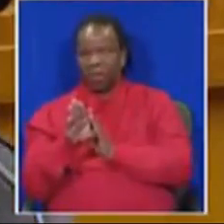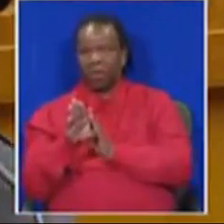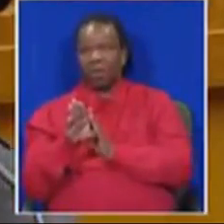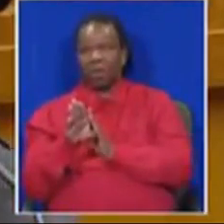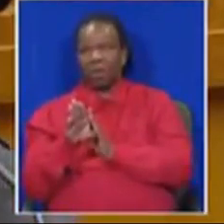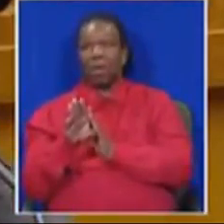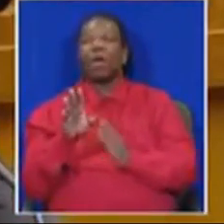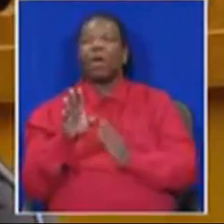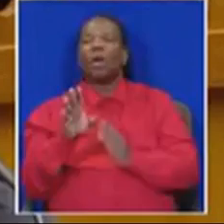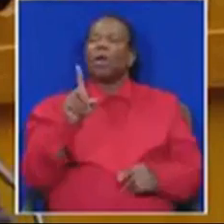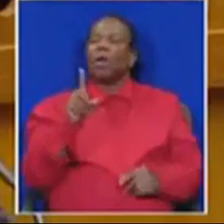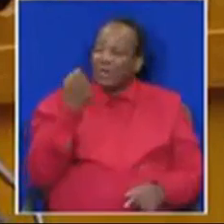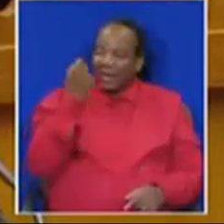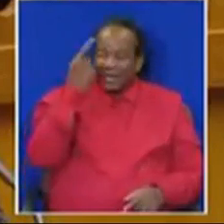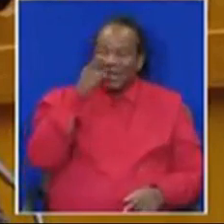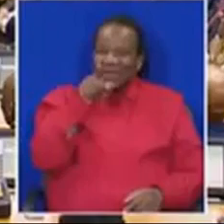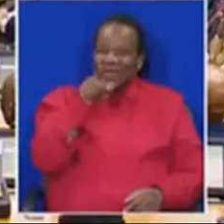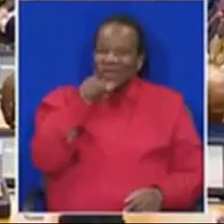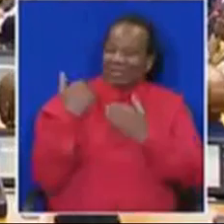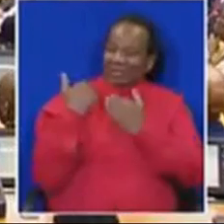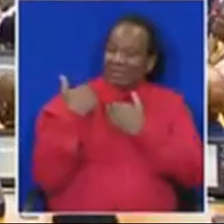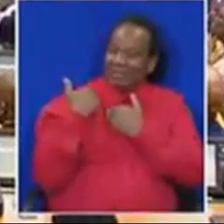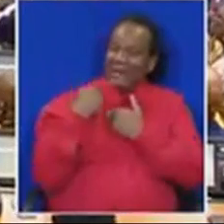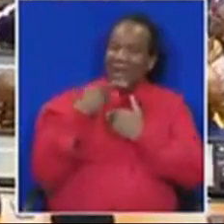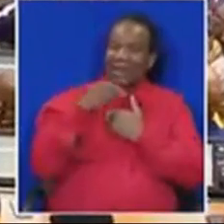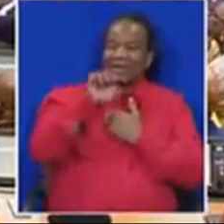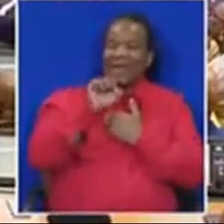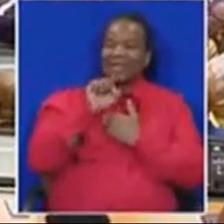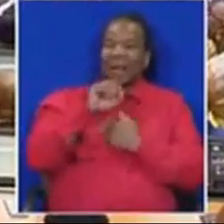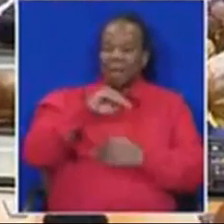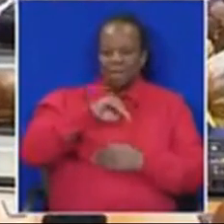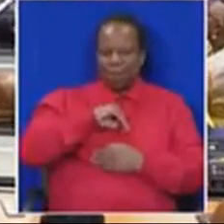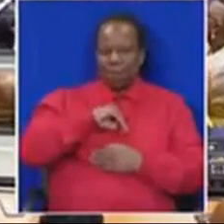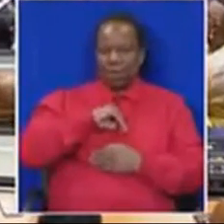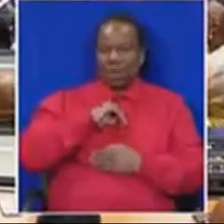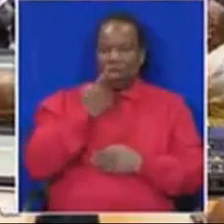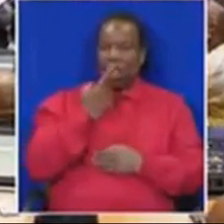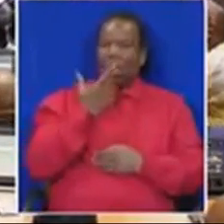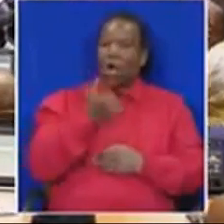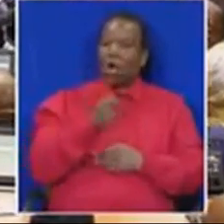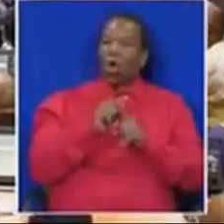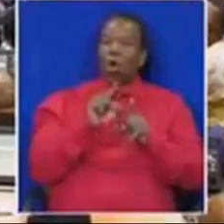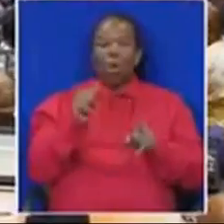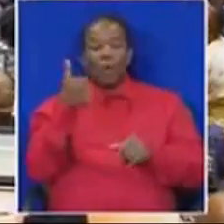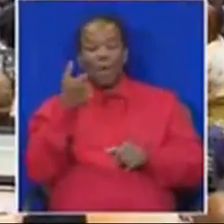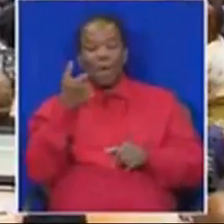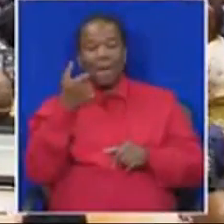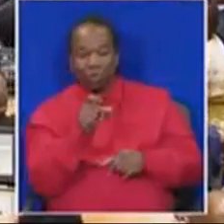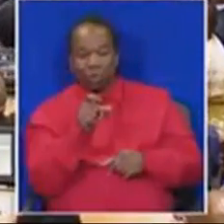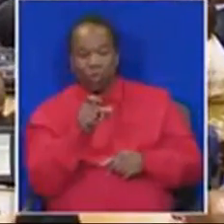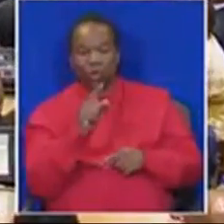understand that tax morality is dependent on an implicit contract between